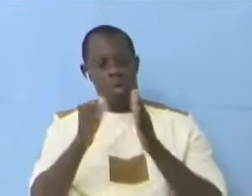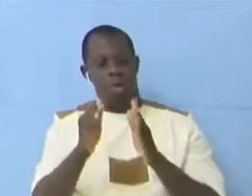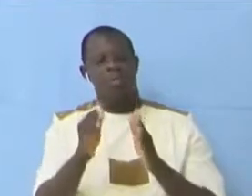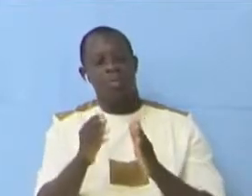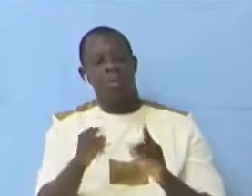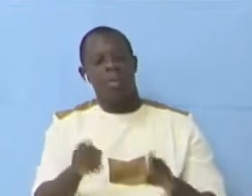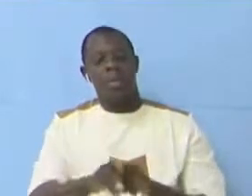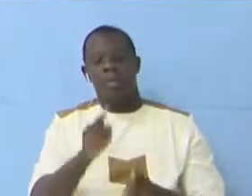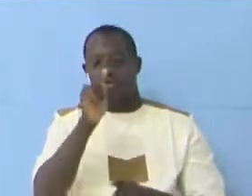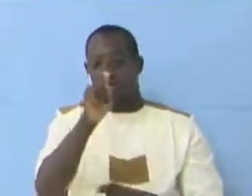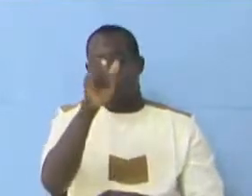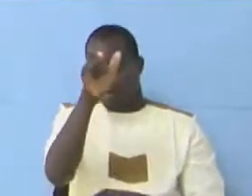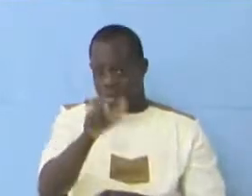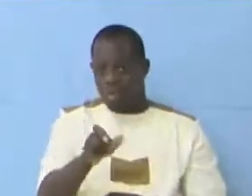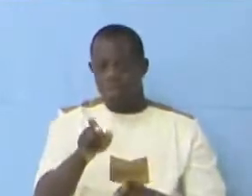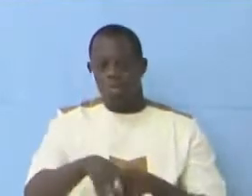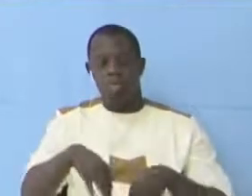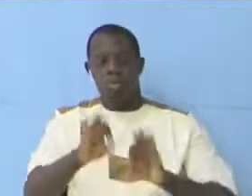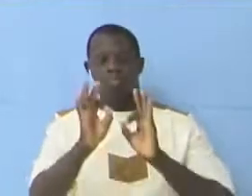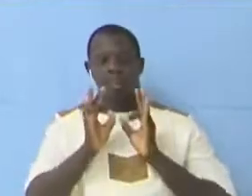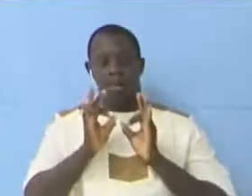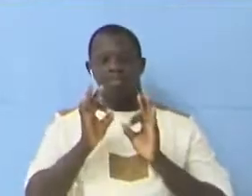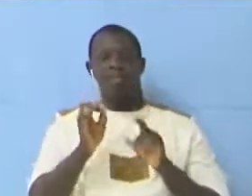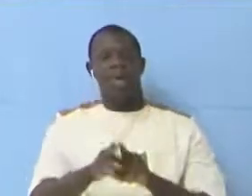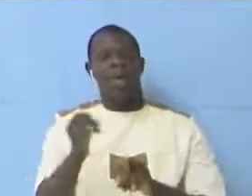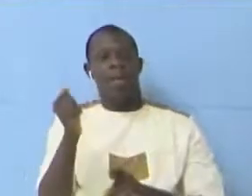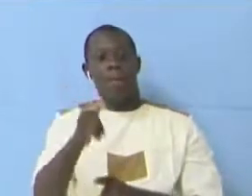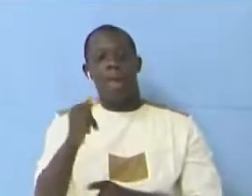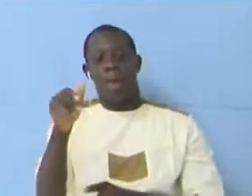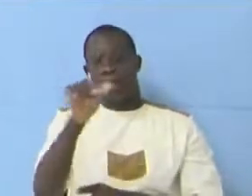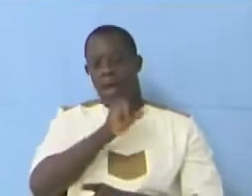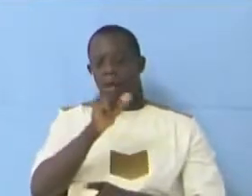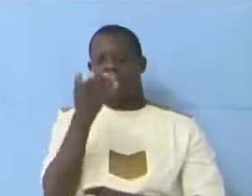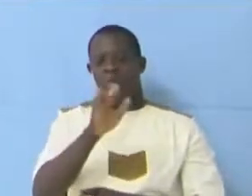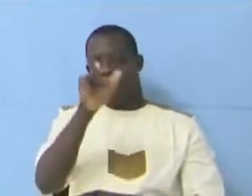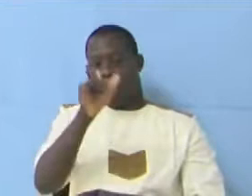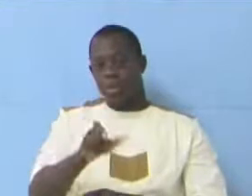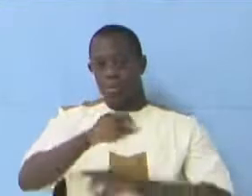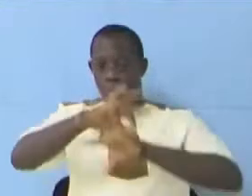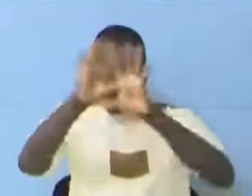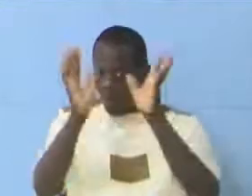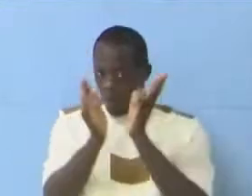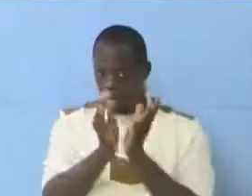you who takes vengeance. Vengeance belongs unto you.